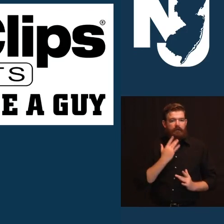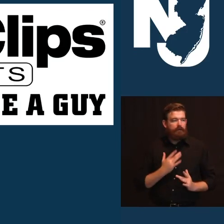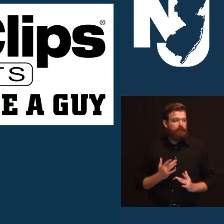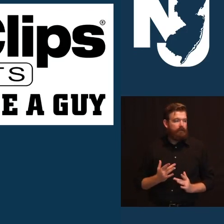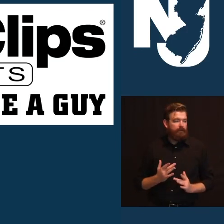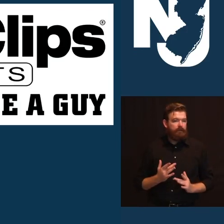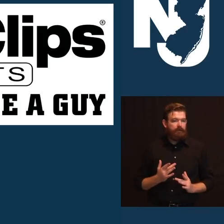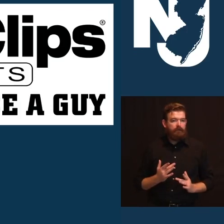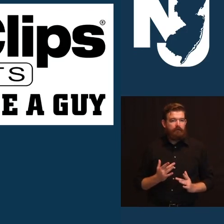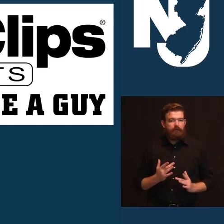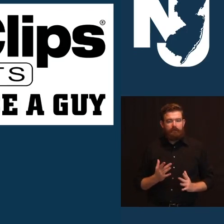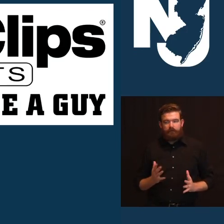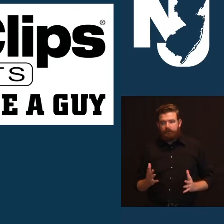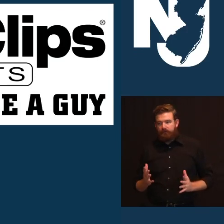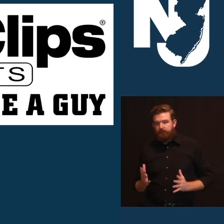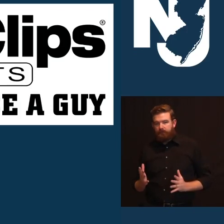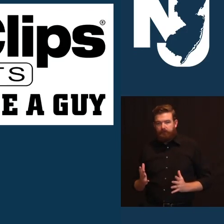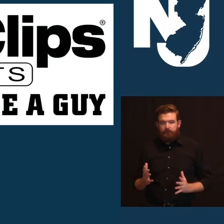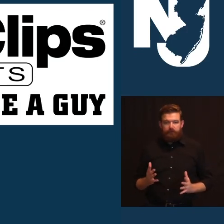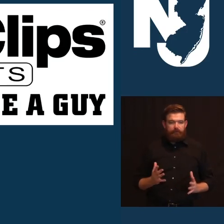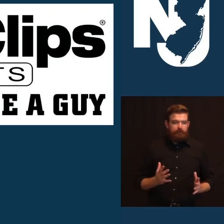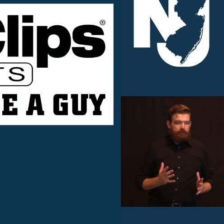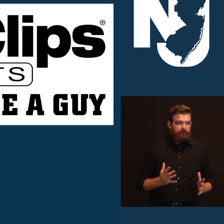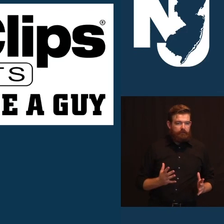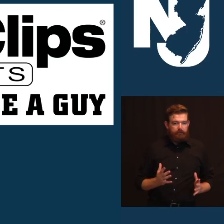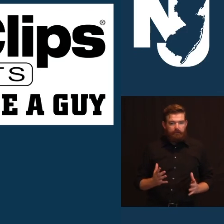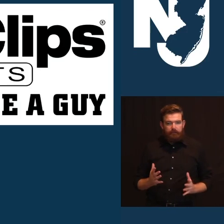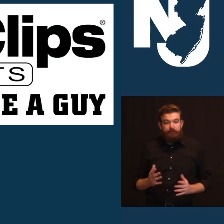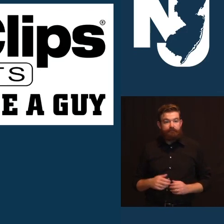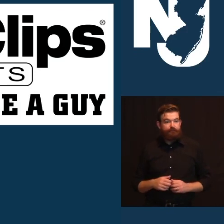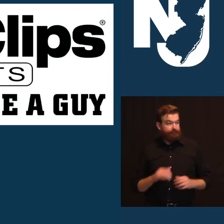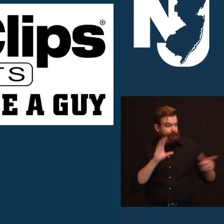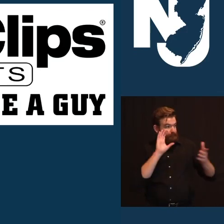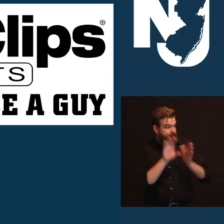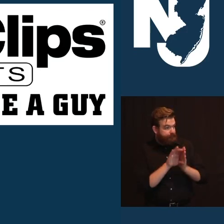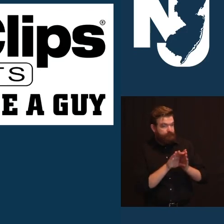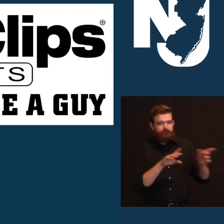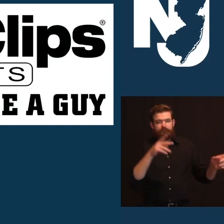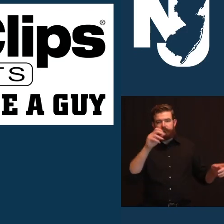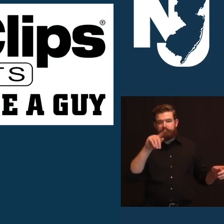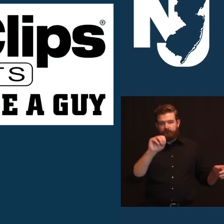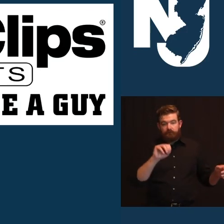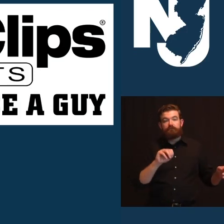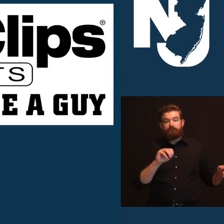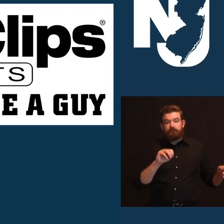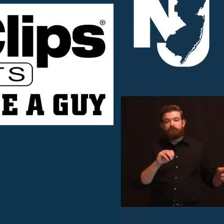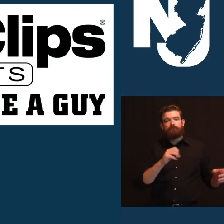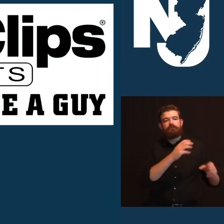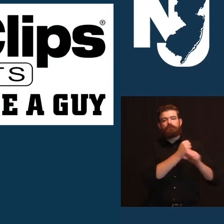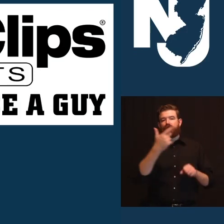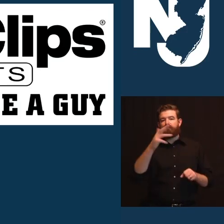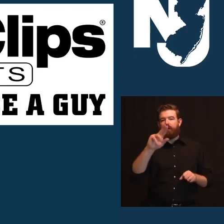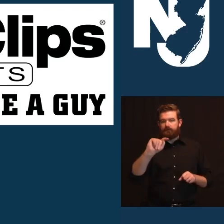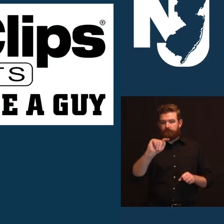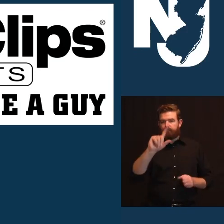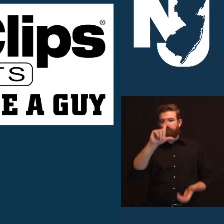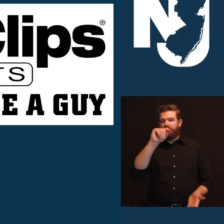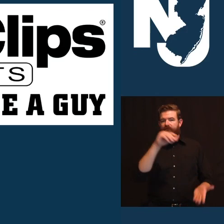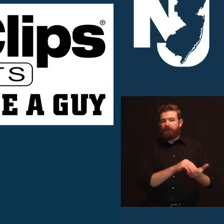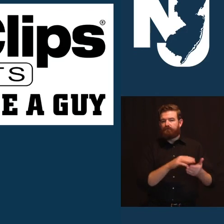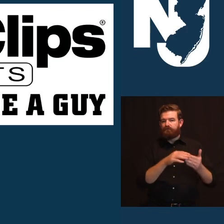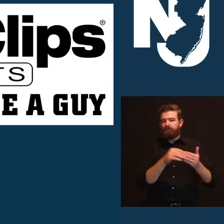EDA, Pete, that's Pete on the left, by the way, and his team were able to secure more than $20,000 in grants to help protect their locations by paying the